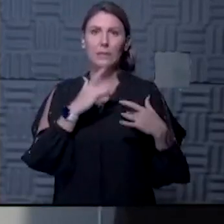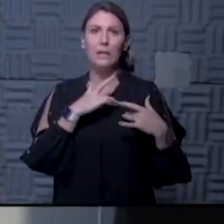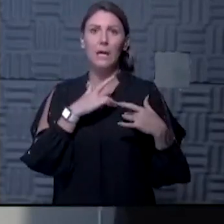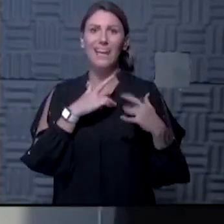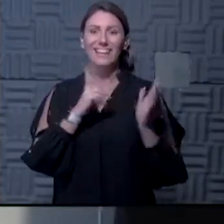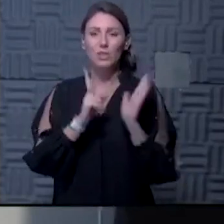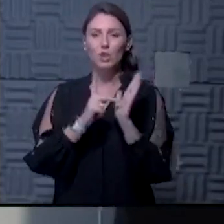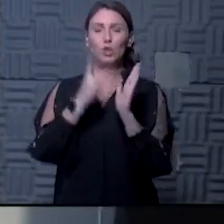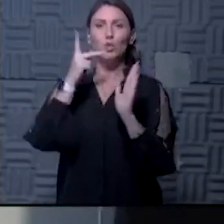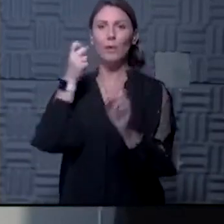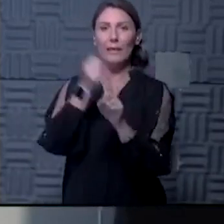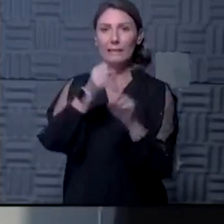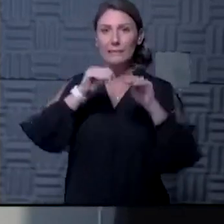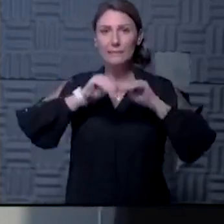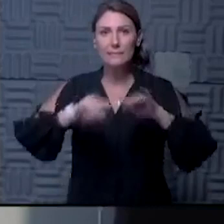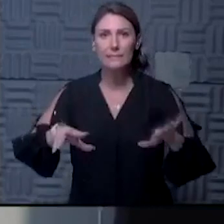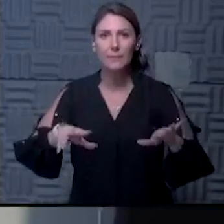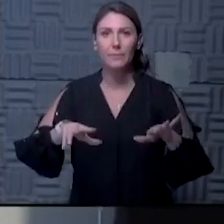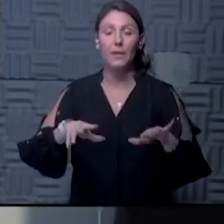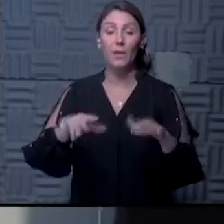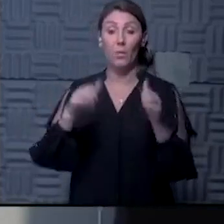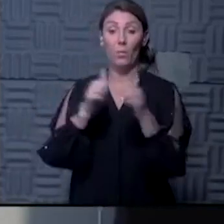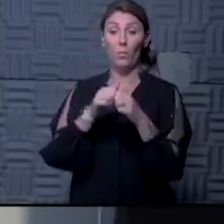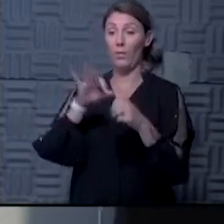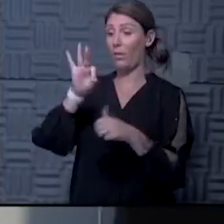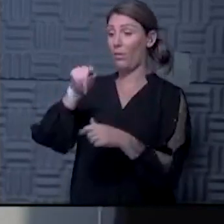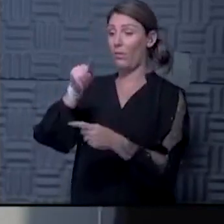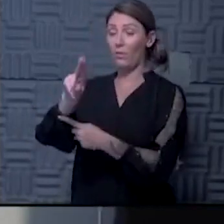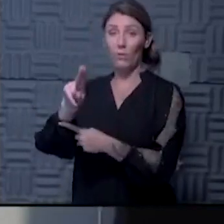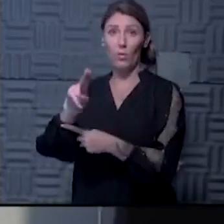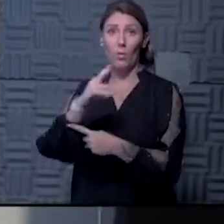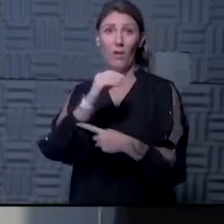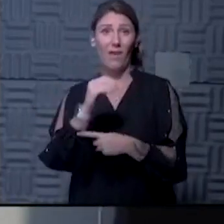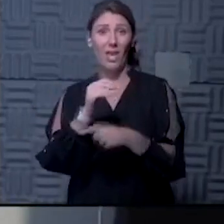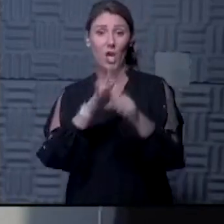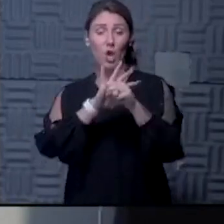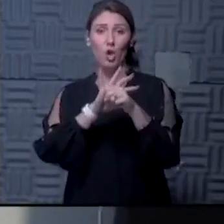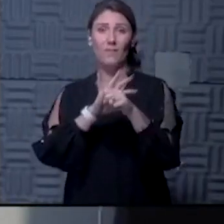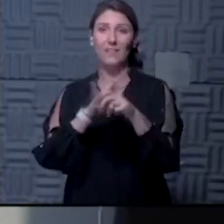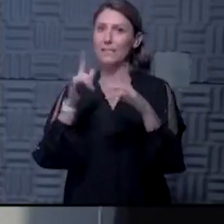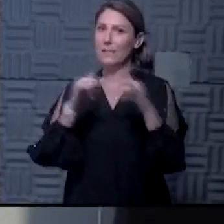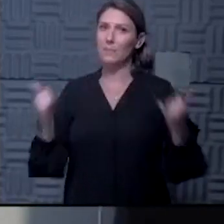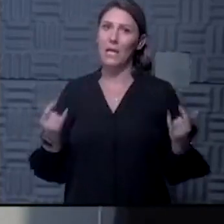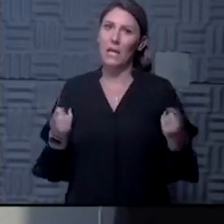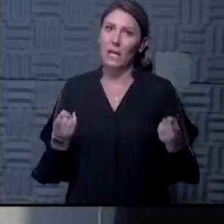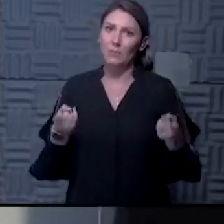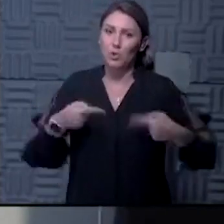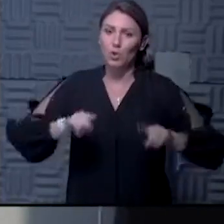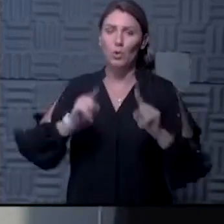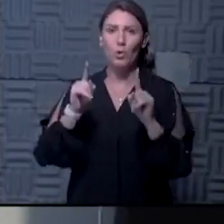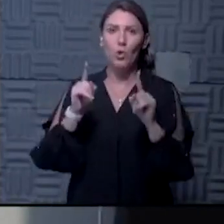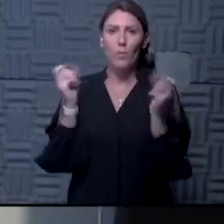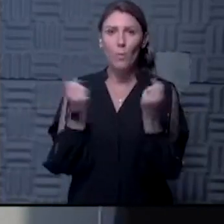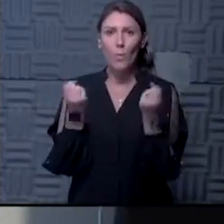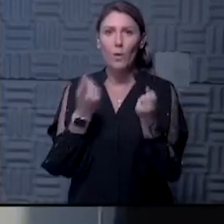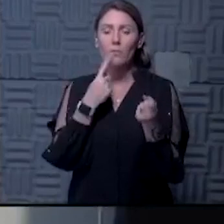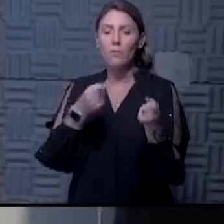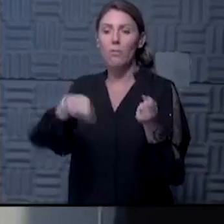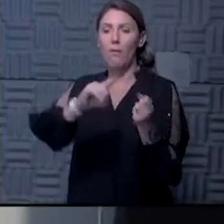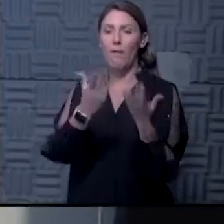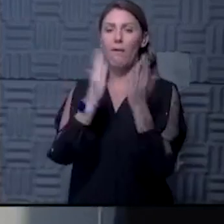you will, of flu and COVID at the same time this fall and winter. So they asked us to do what we could